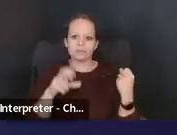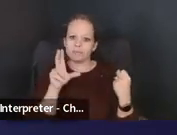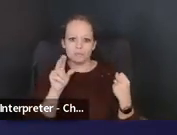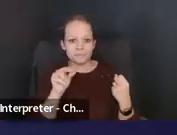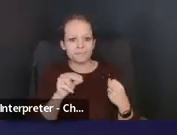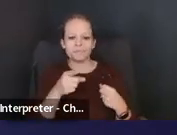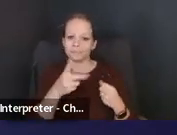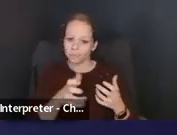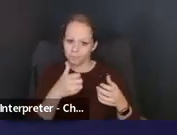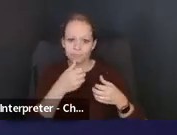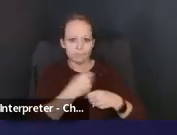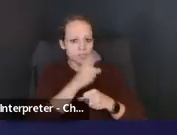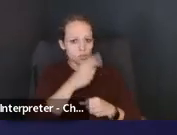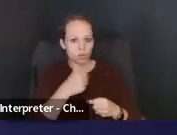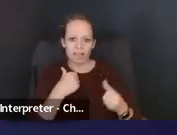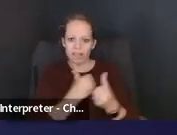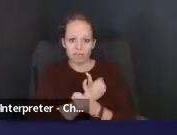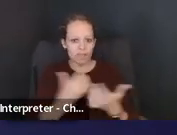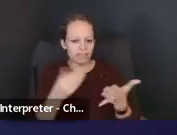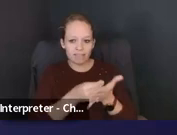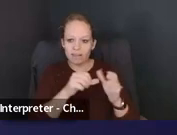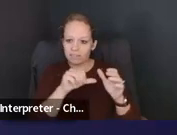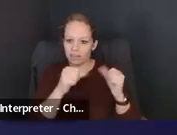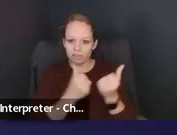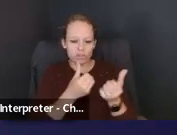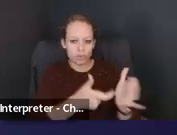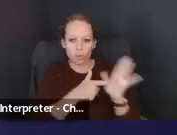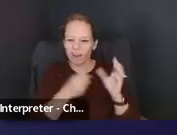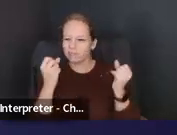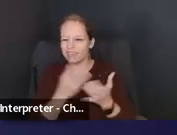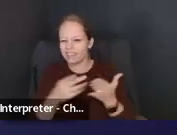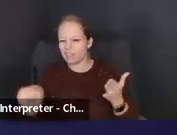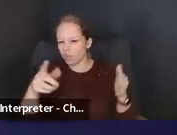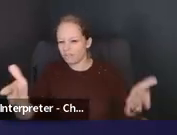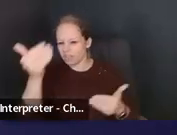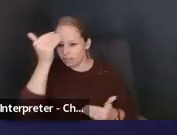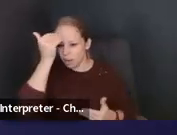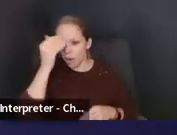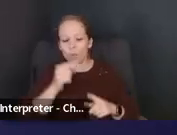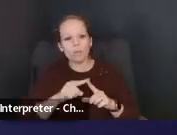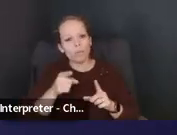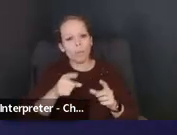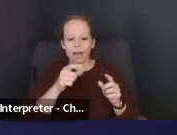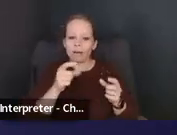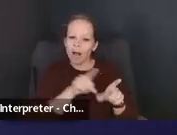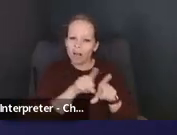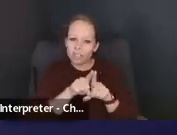agency requires, all these little tricks of the trade that many of you already know, but watching how